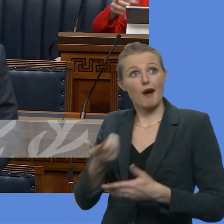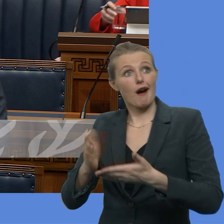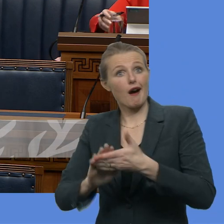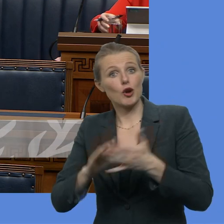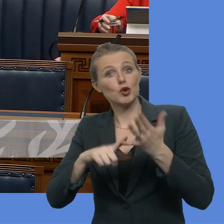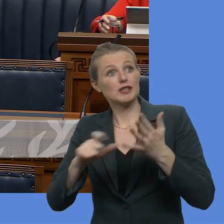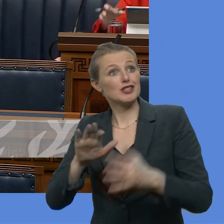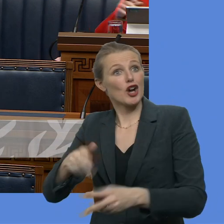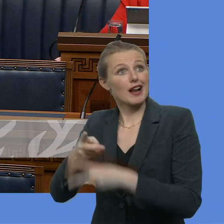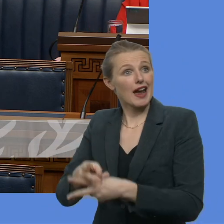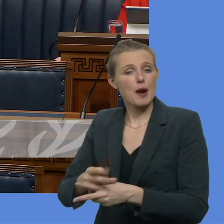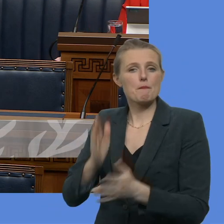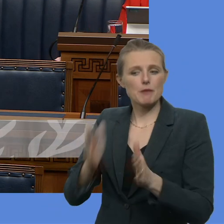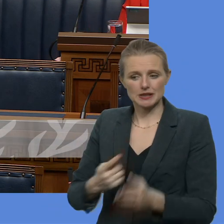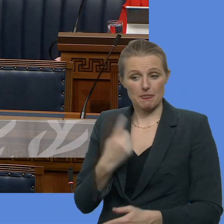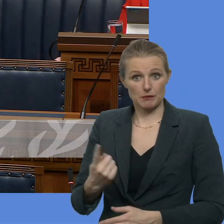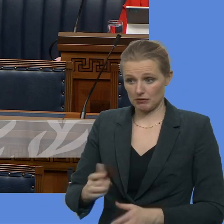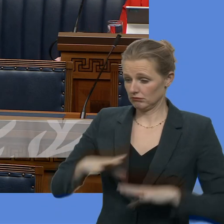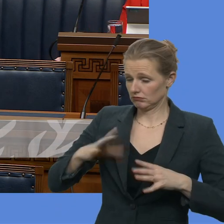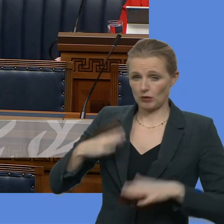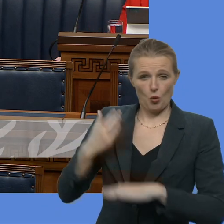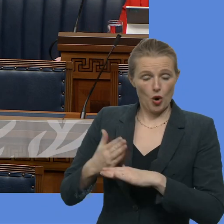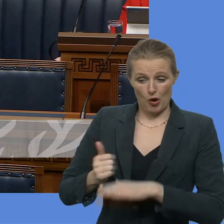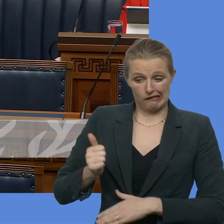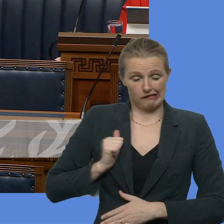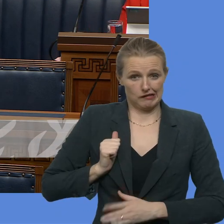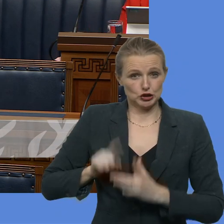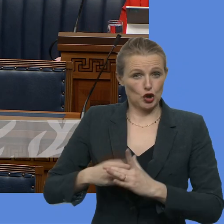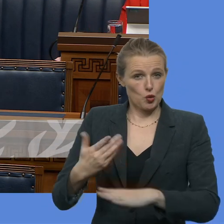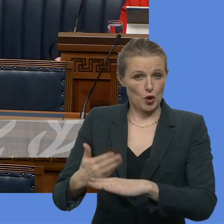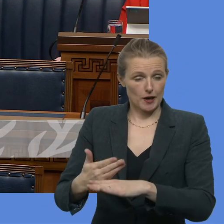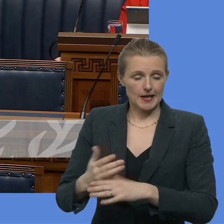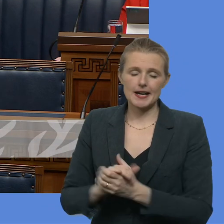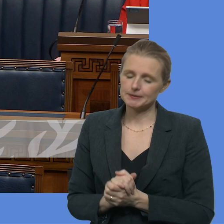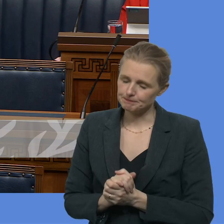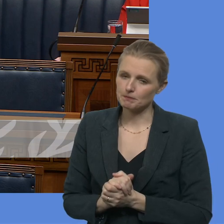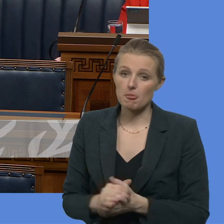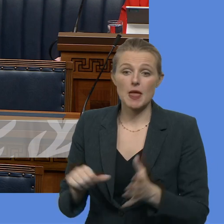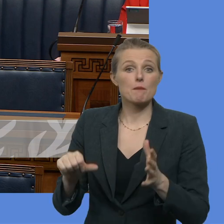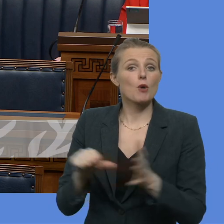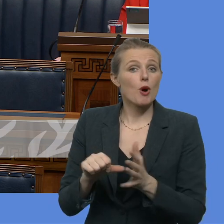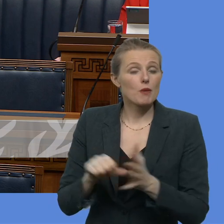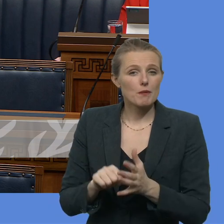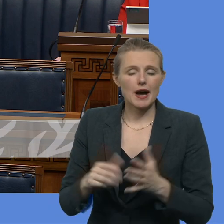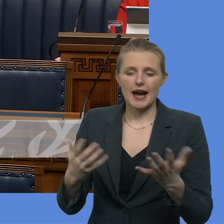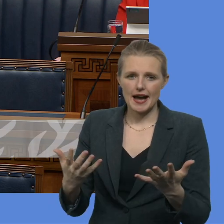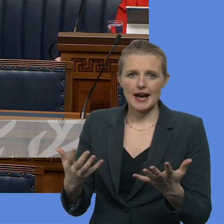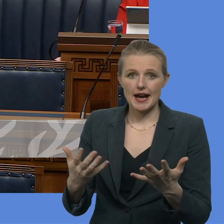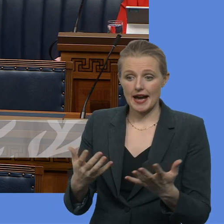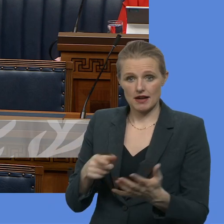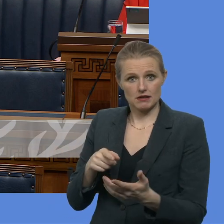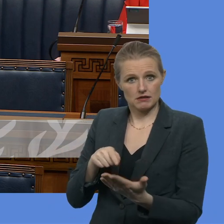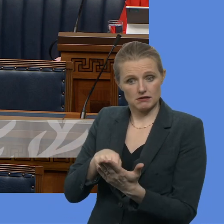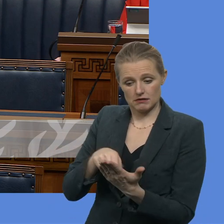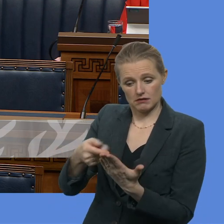self-employed, or about to start work. The difficulty for this department comes if there is divergence from the rest of